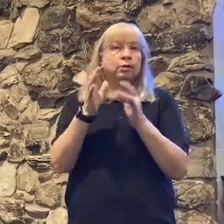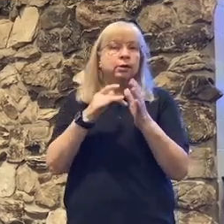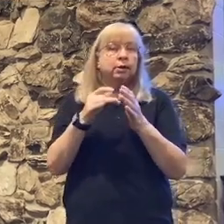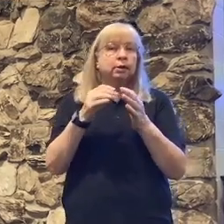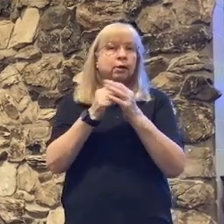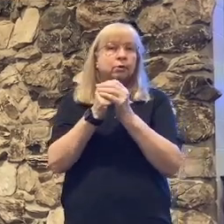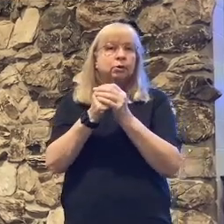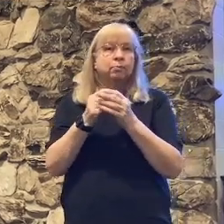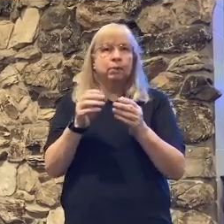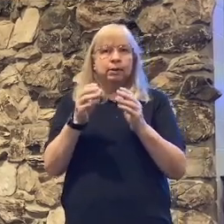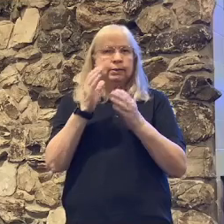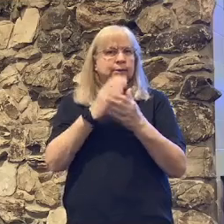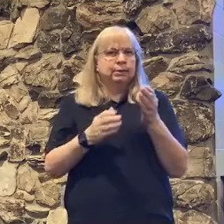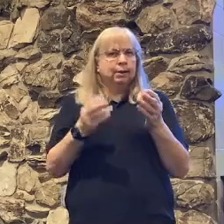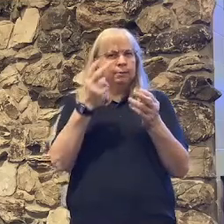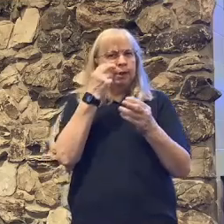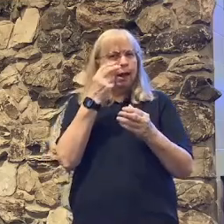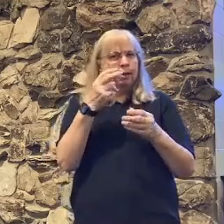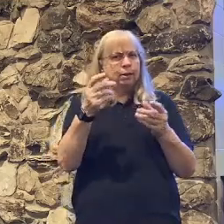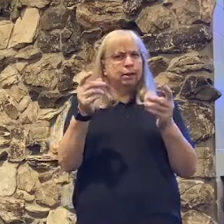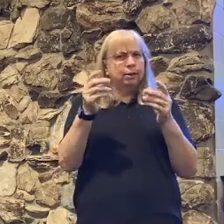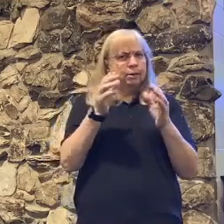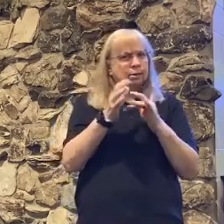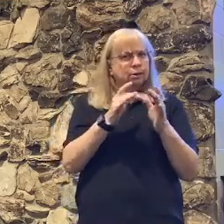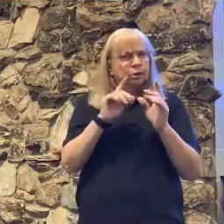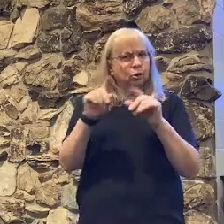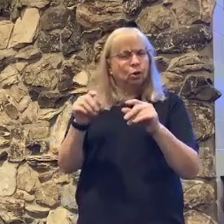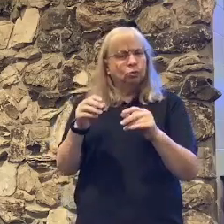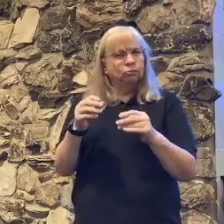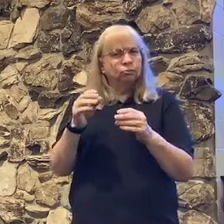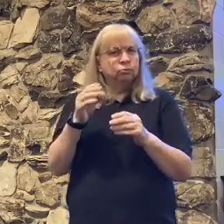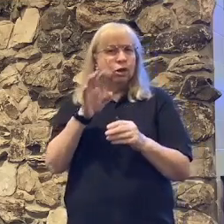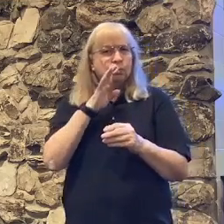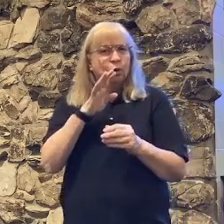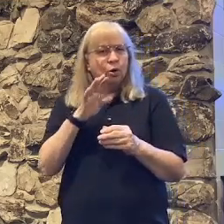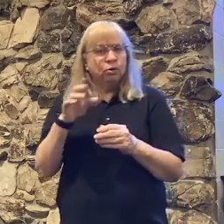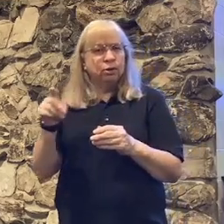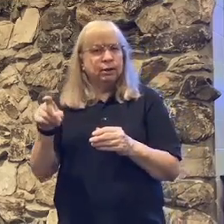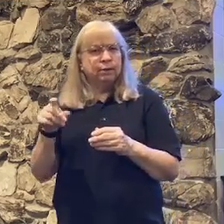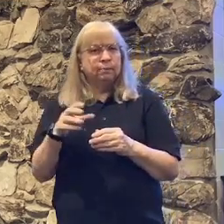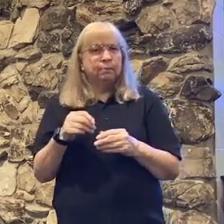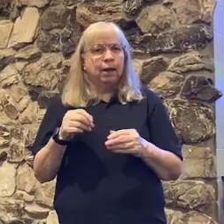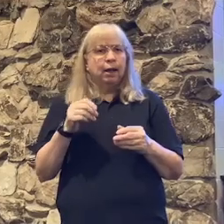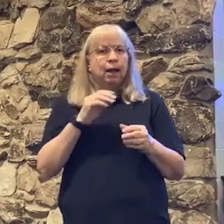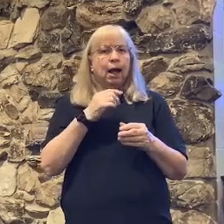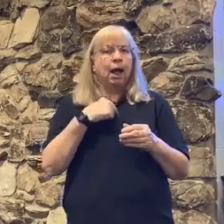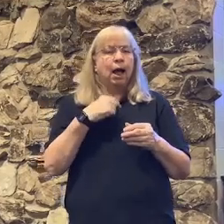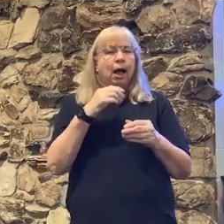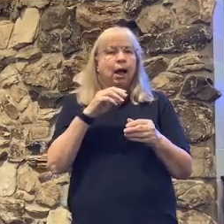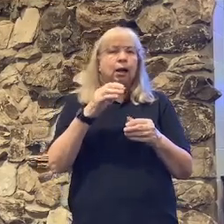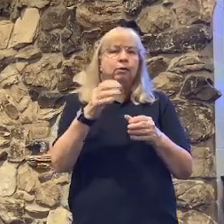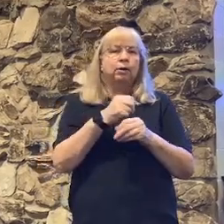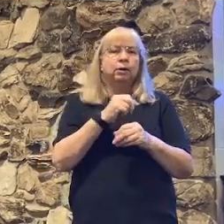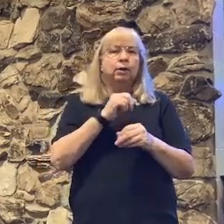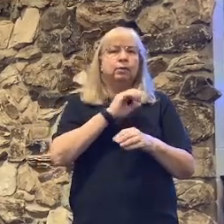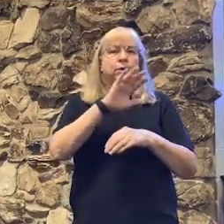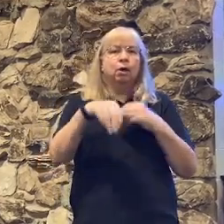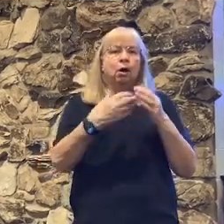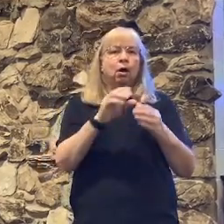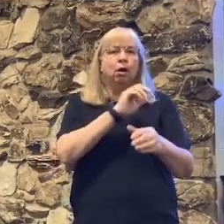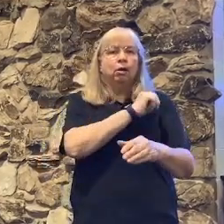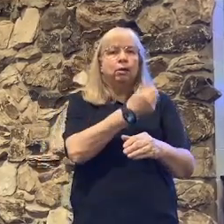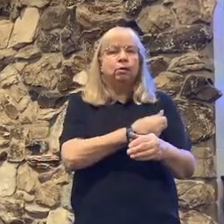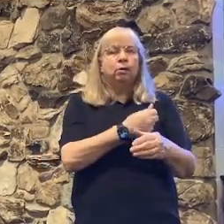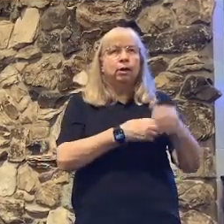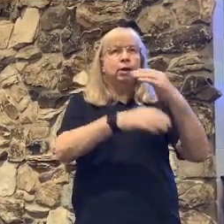doubted. Jesus came near and spoke to them, "I've received all authority in heaven and on earth. Therefore,